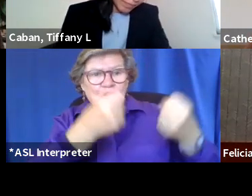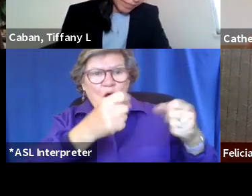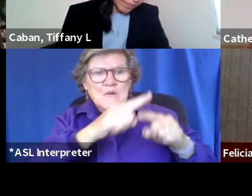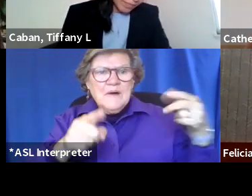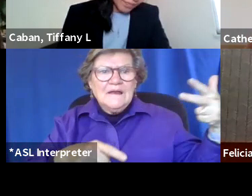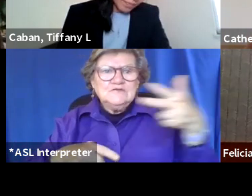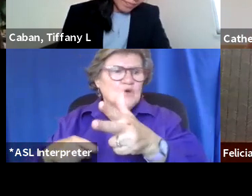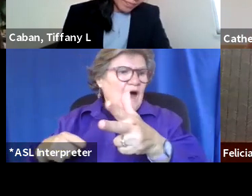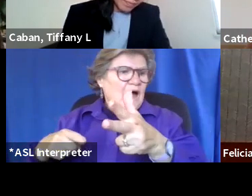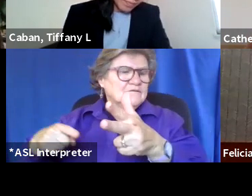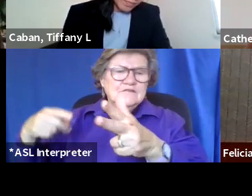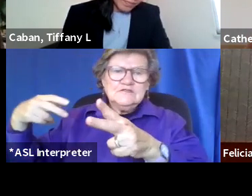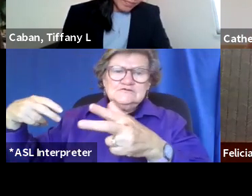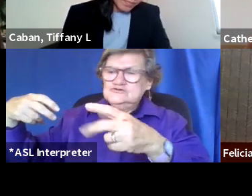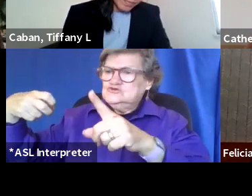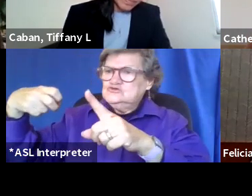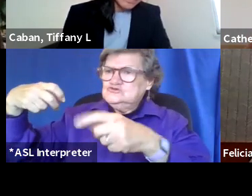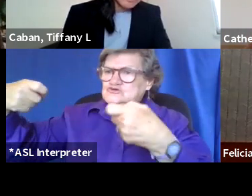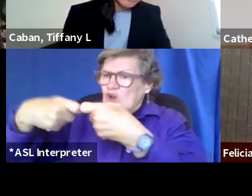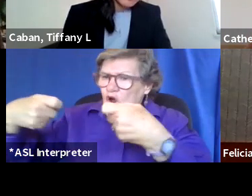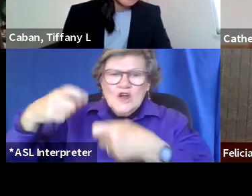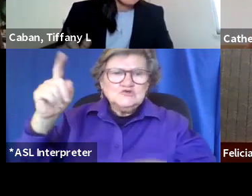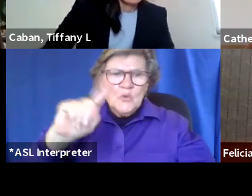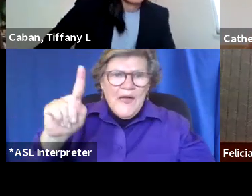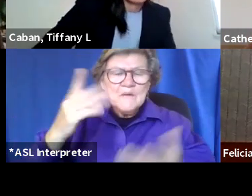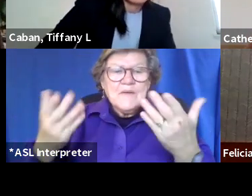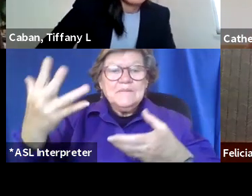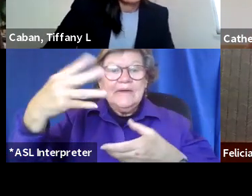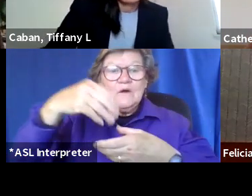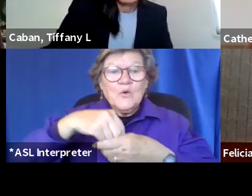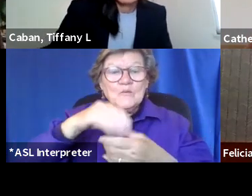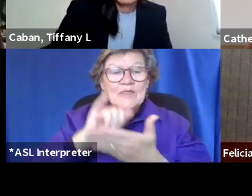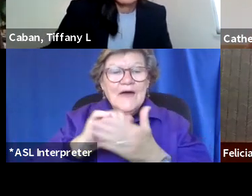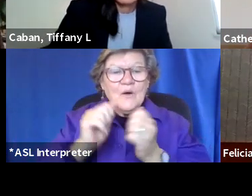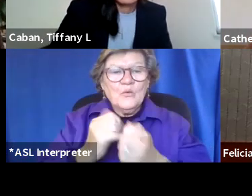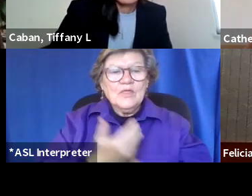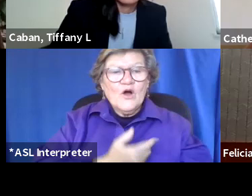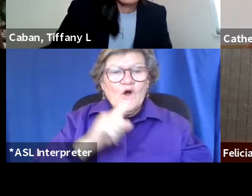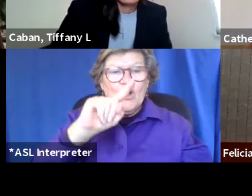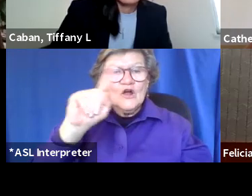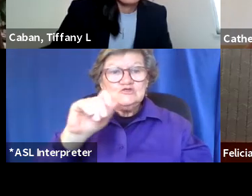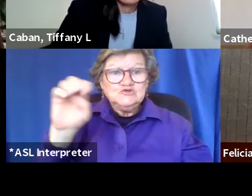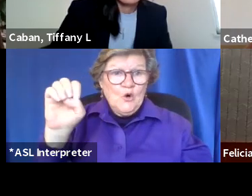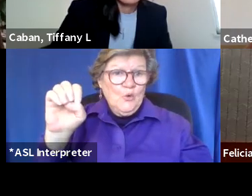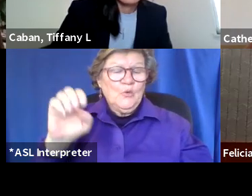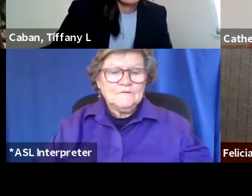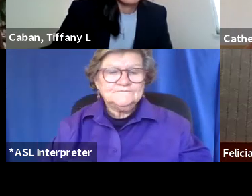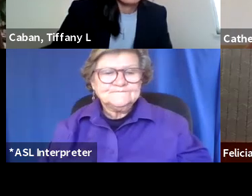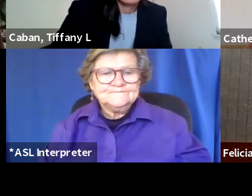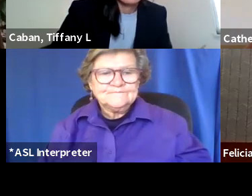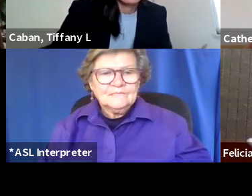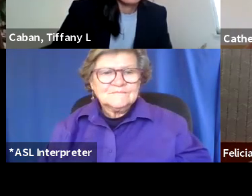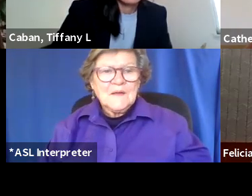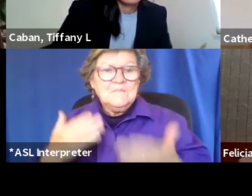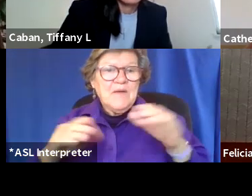it. So we need to think about how we might incorporate that into our zoning text. I think we need to do things like do a wind